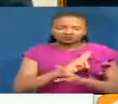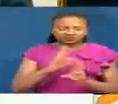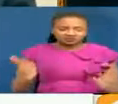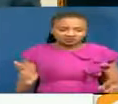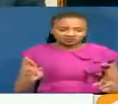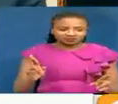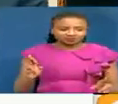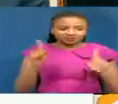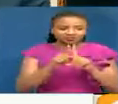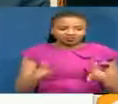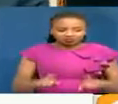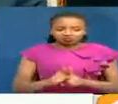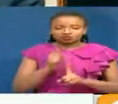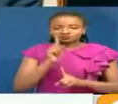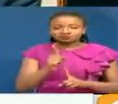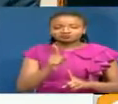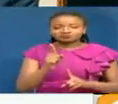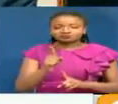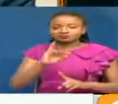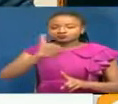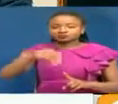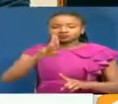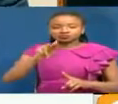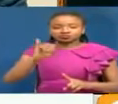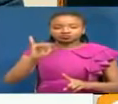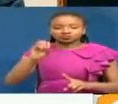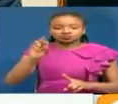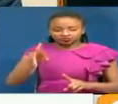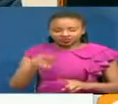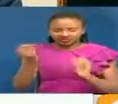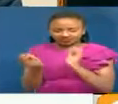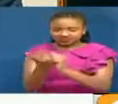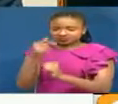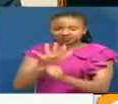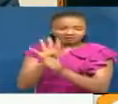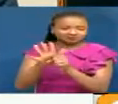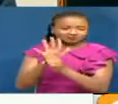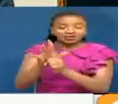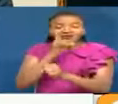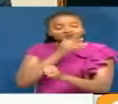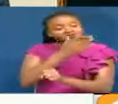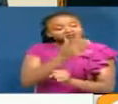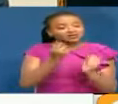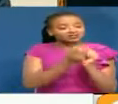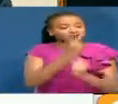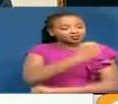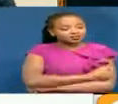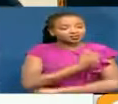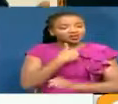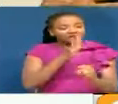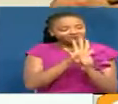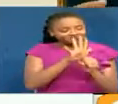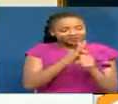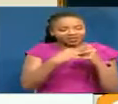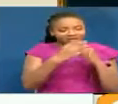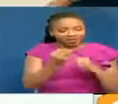prepared. The junior secondary, already in our secondary schools, we have overpopulation. We have over 80 students in their streams.